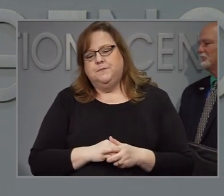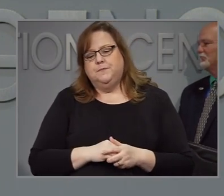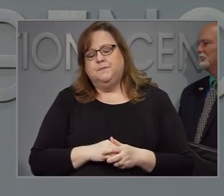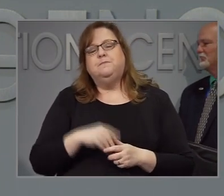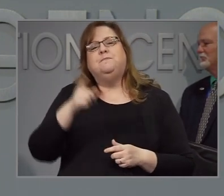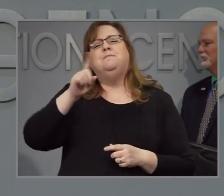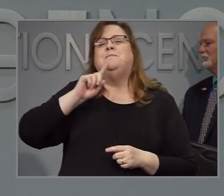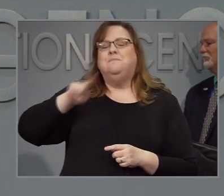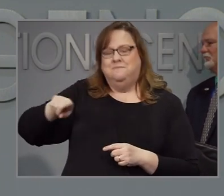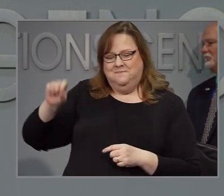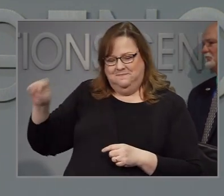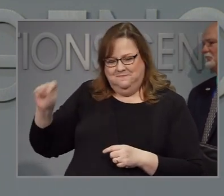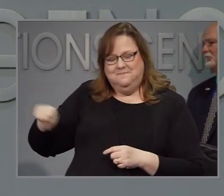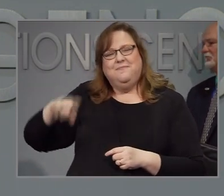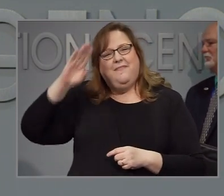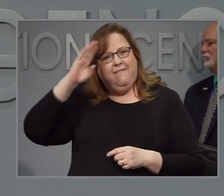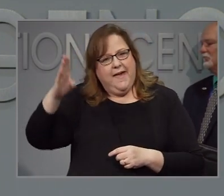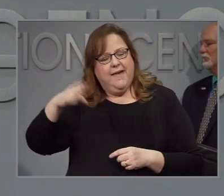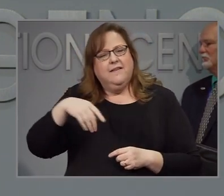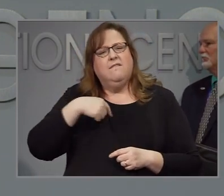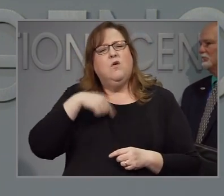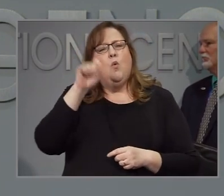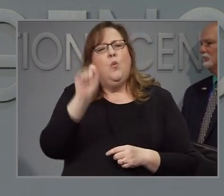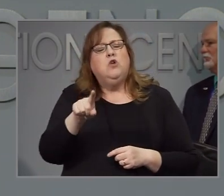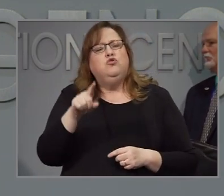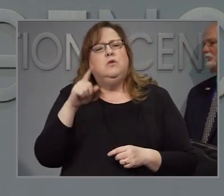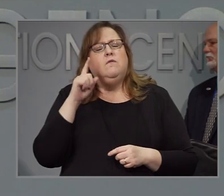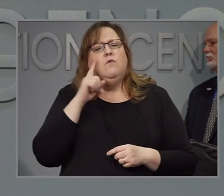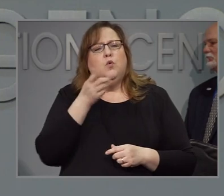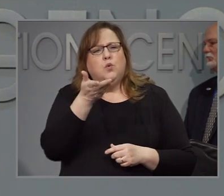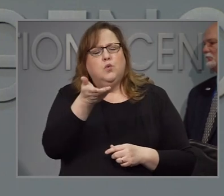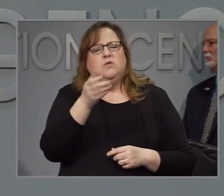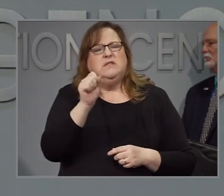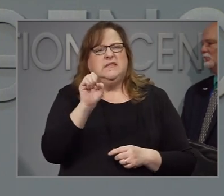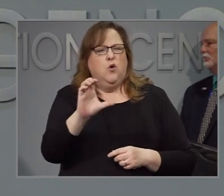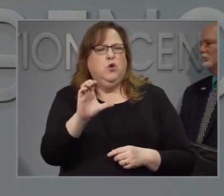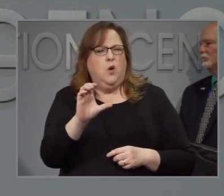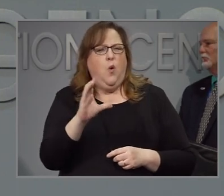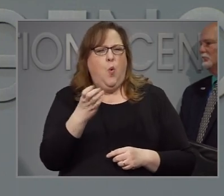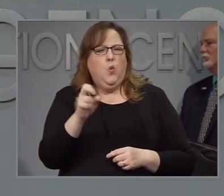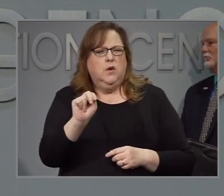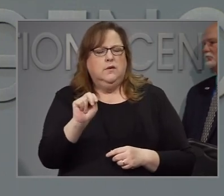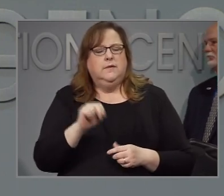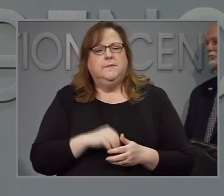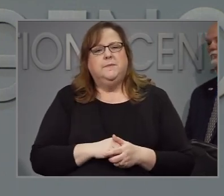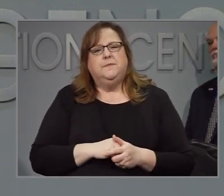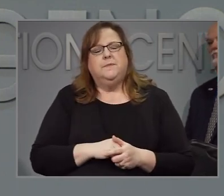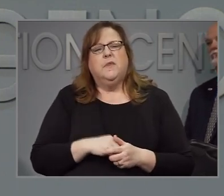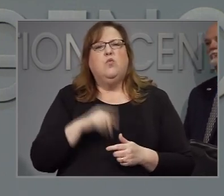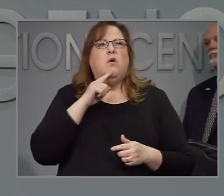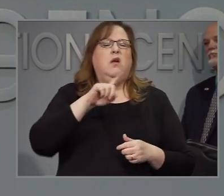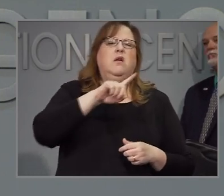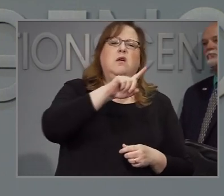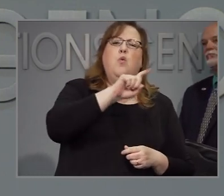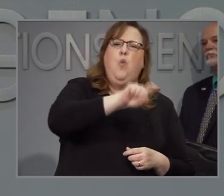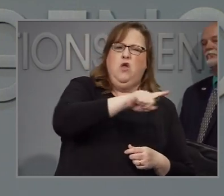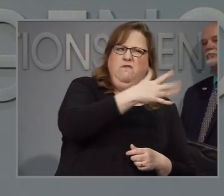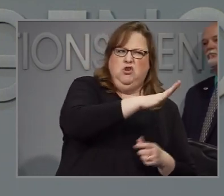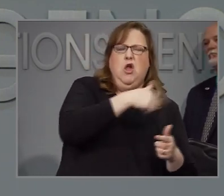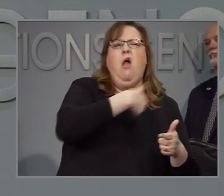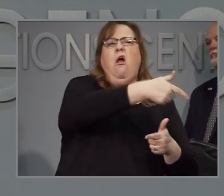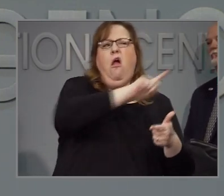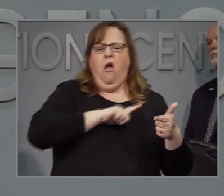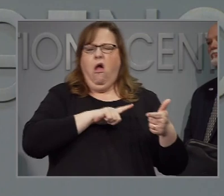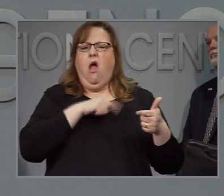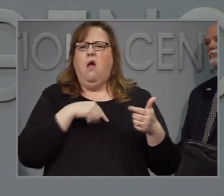Hi. Question for the secretary, and this is kind of a follow-up to a question asked earlier,